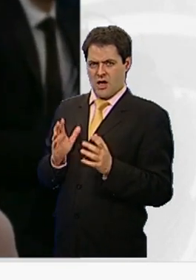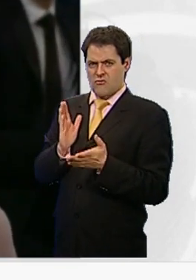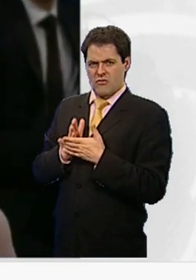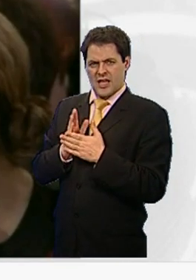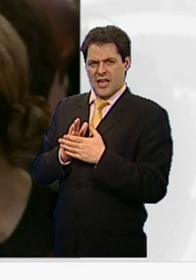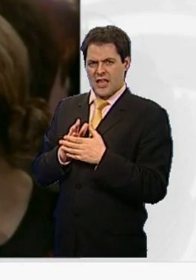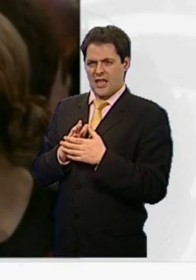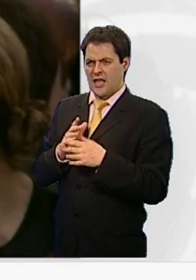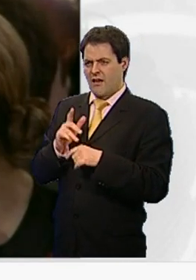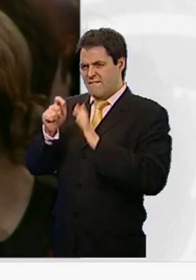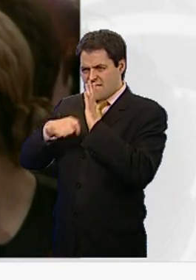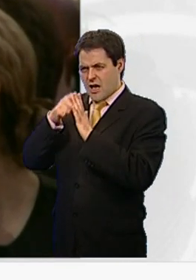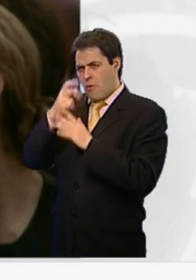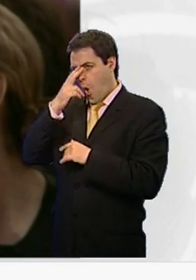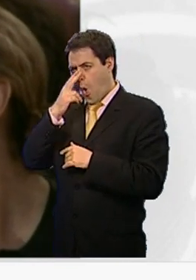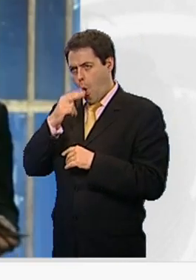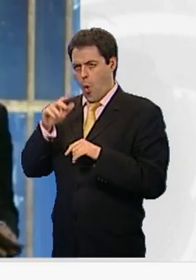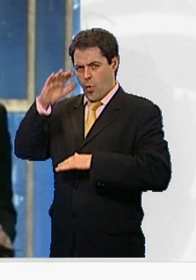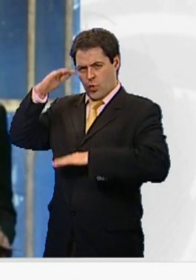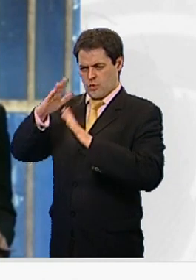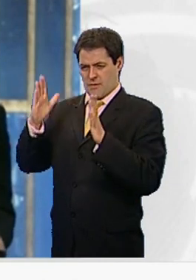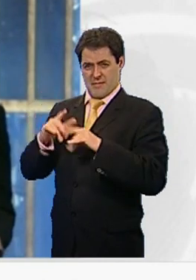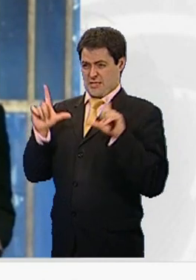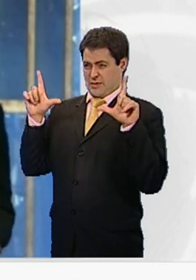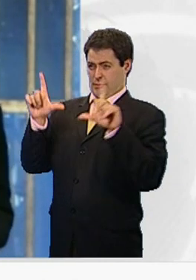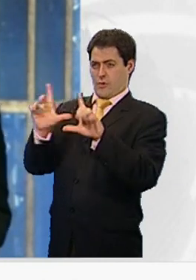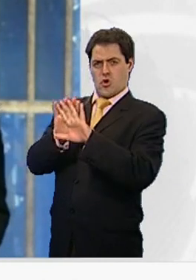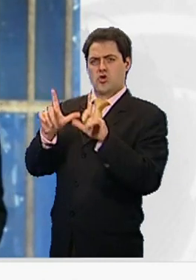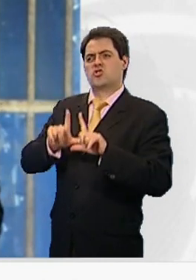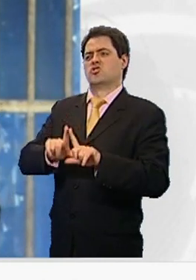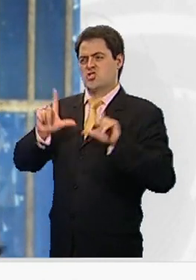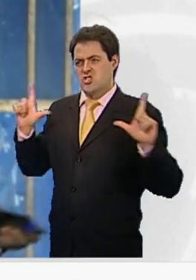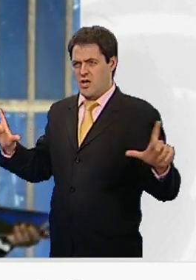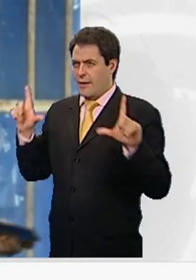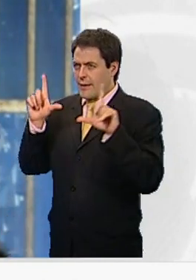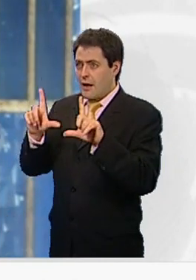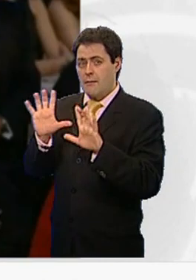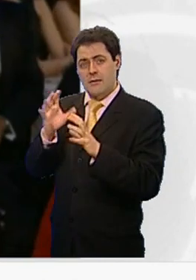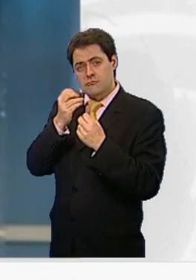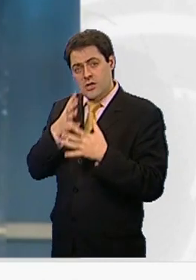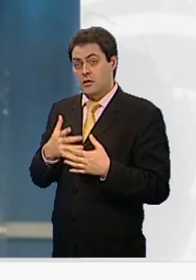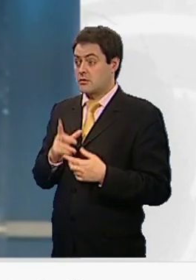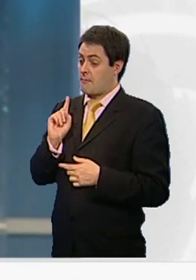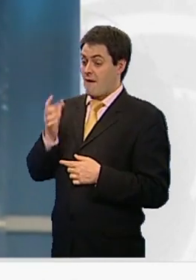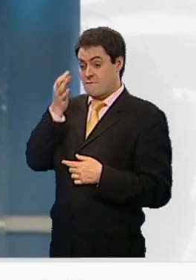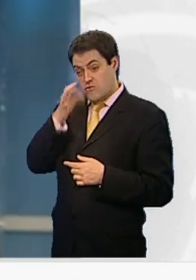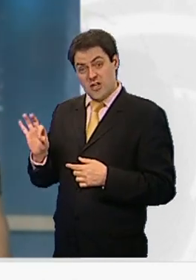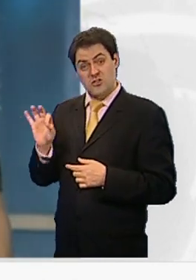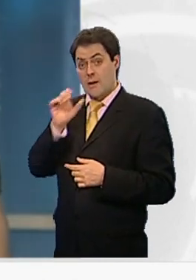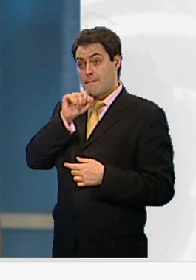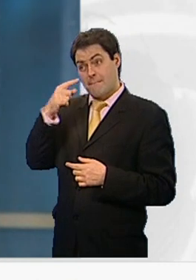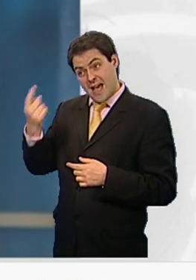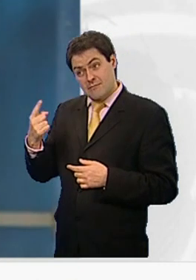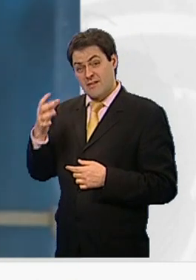tiny square in the middle of the cinema screen because it's shot in the old-fashioned aspect ratio, and it's absolutely brilliant. And yes, but it's French, and